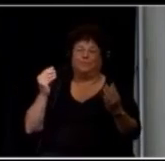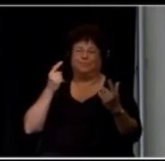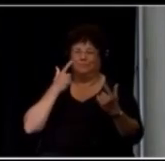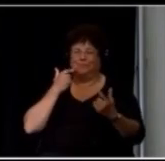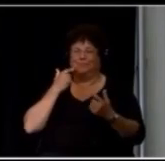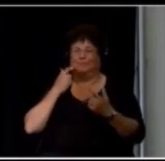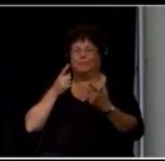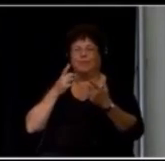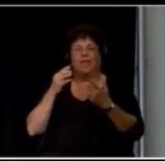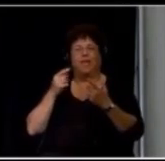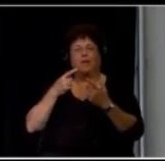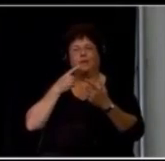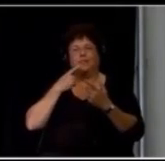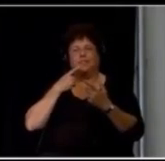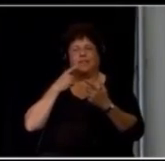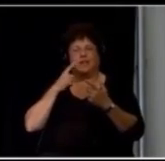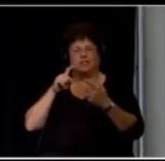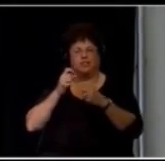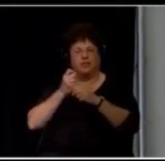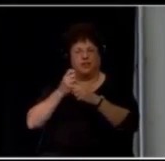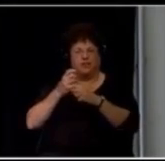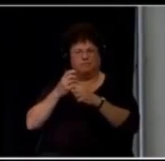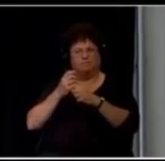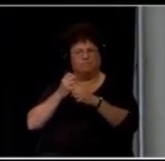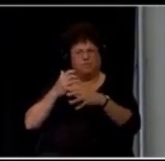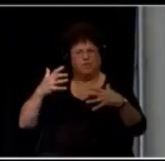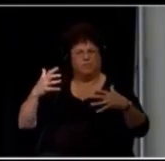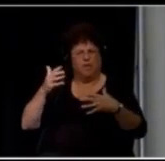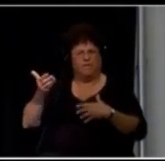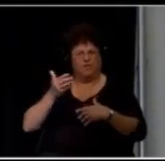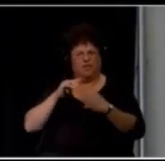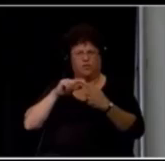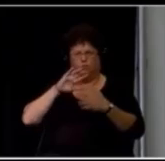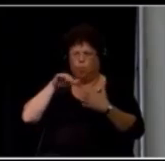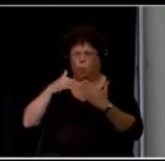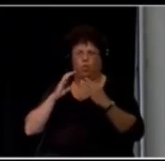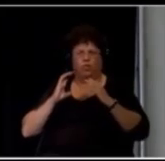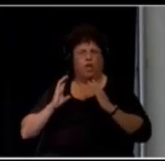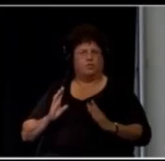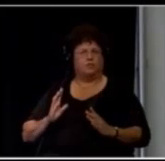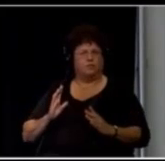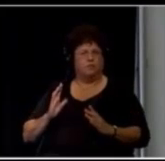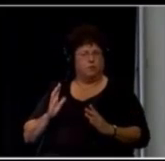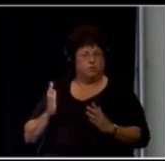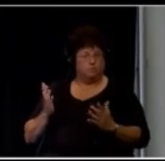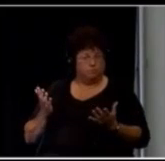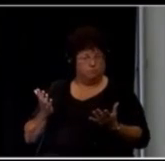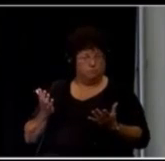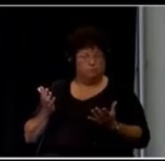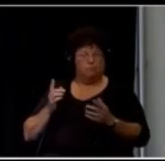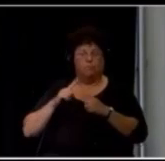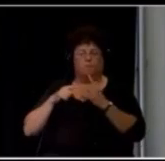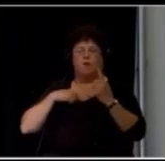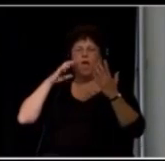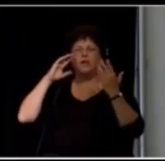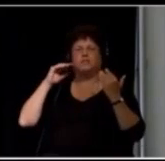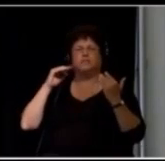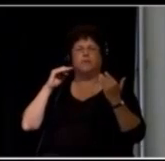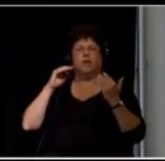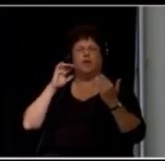we said, okay, well, let's expand that invitation to all customers. And but I would expect